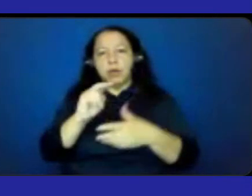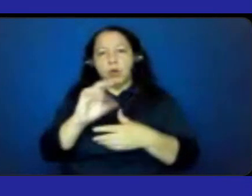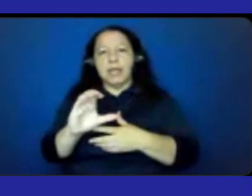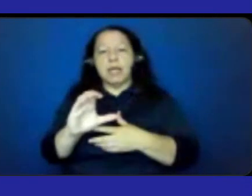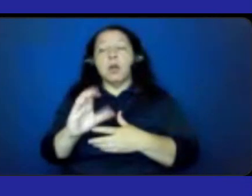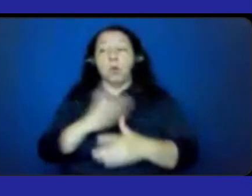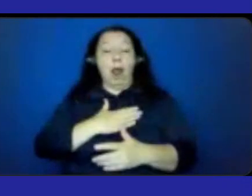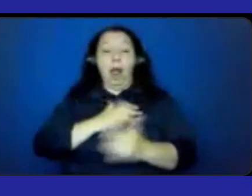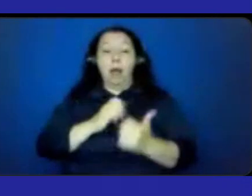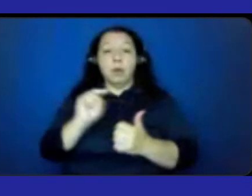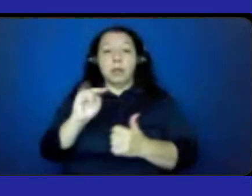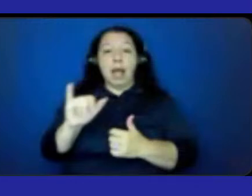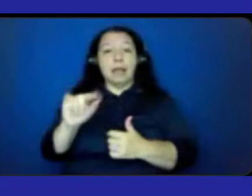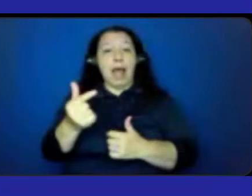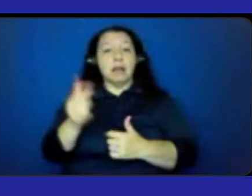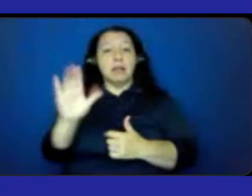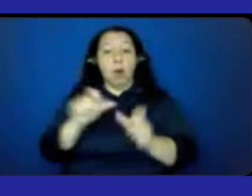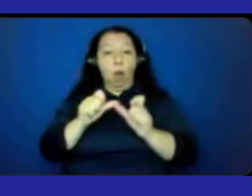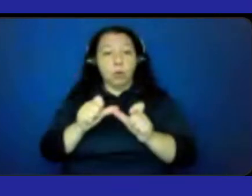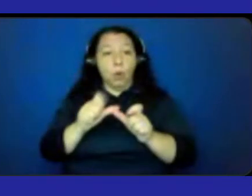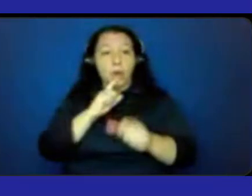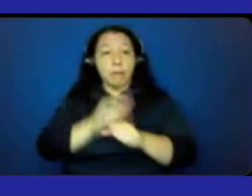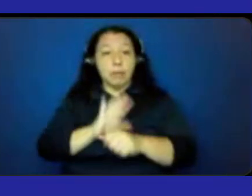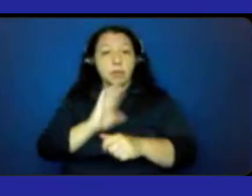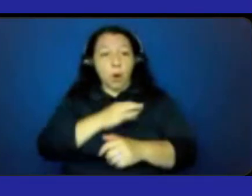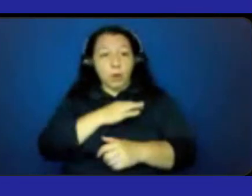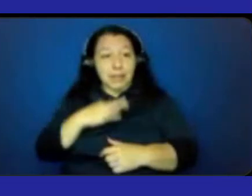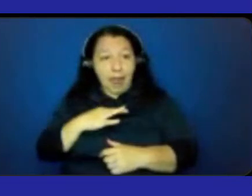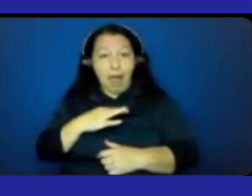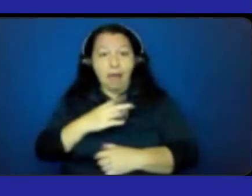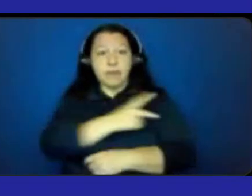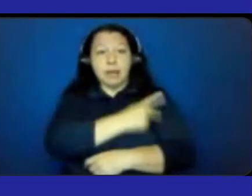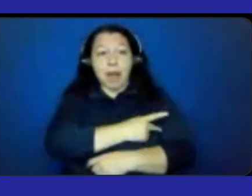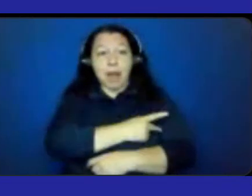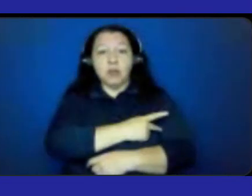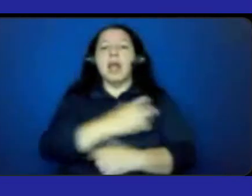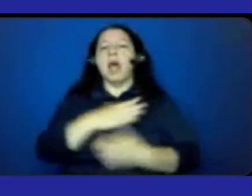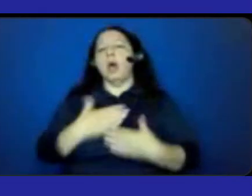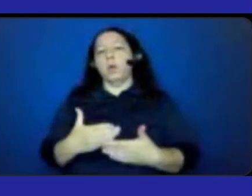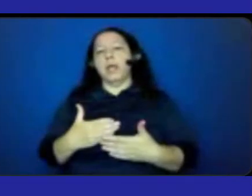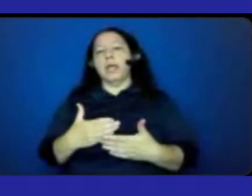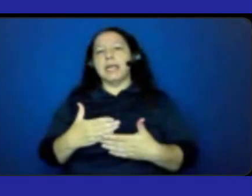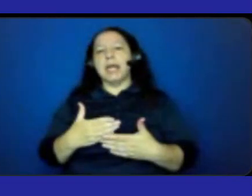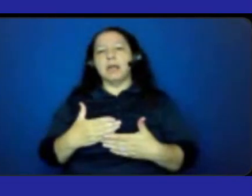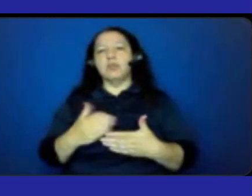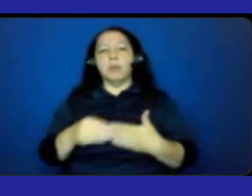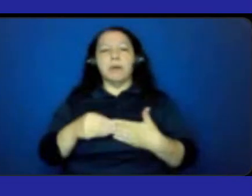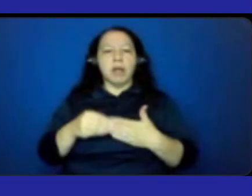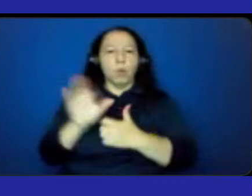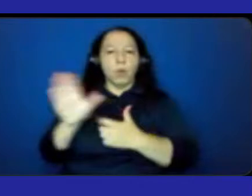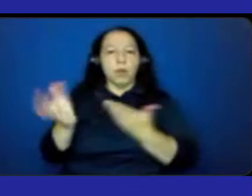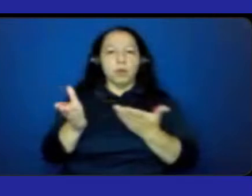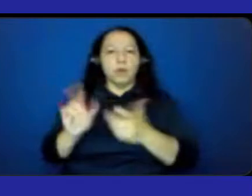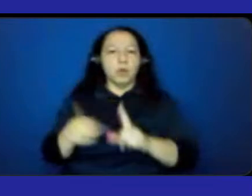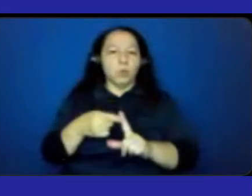commitment to our staff and patients and their willingness to flex their services as needed. Next slide, please.